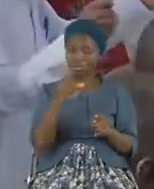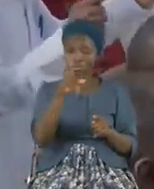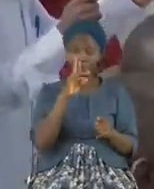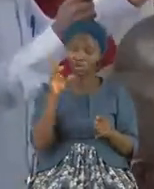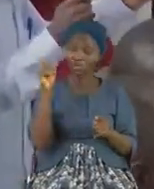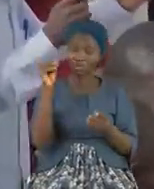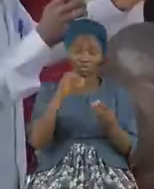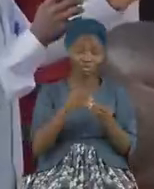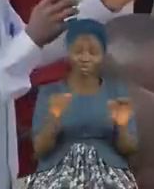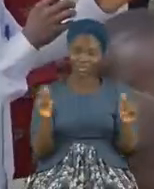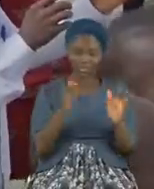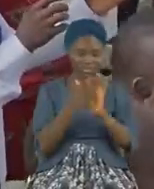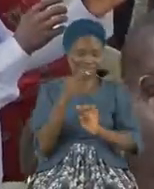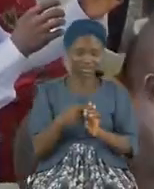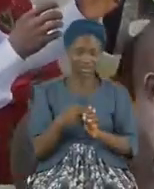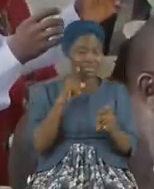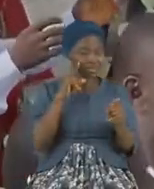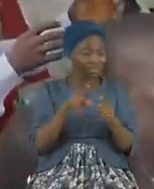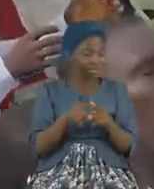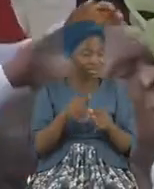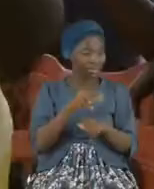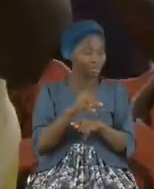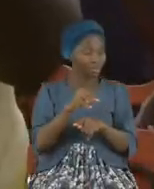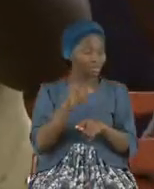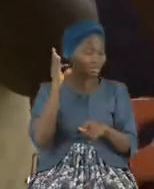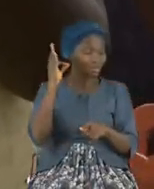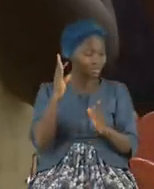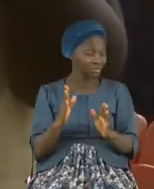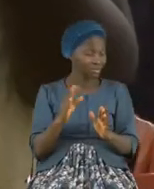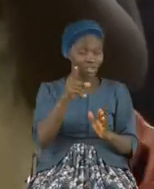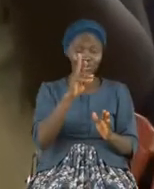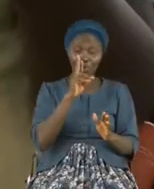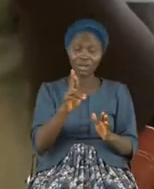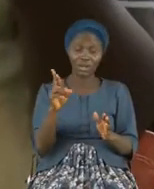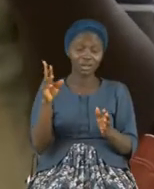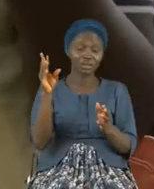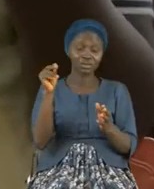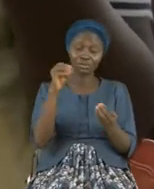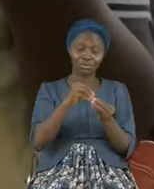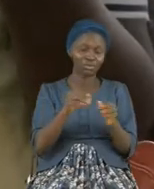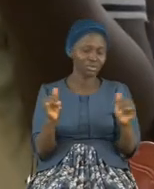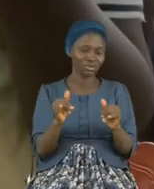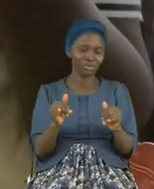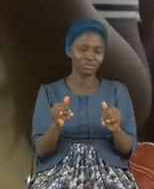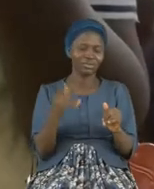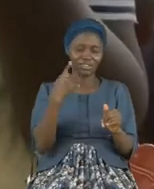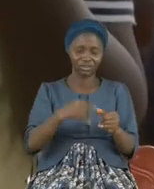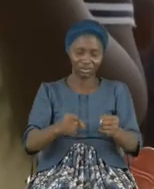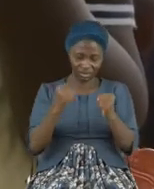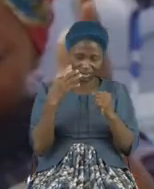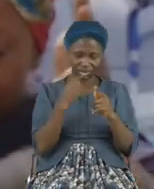Amen. Sister minister, you are no more the same. Amen. The strength of the Lord go with